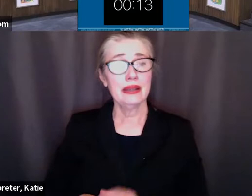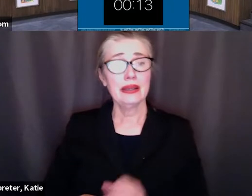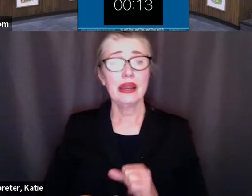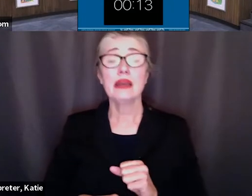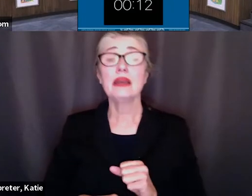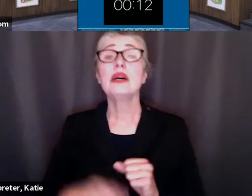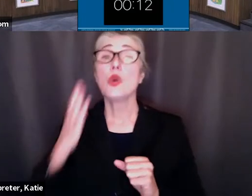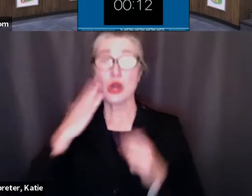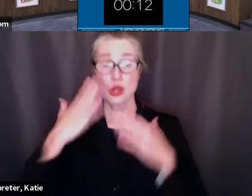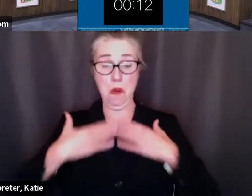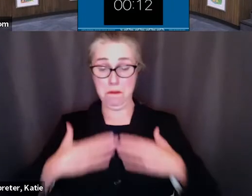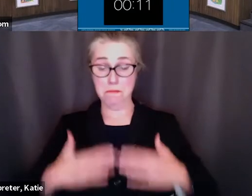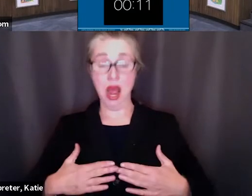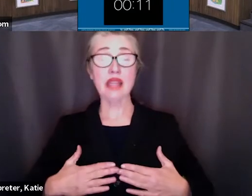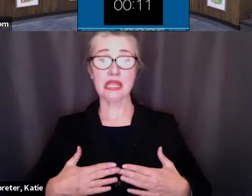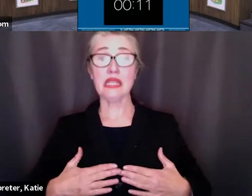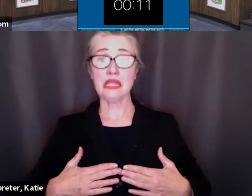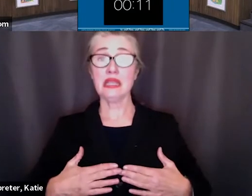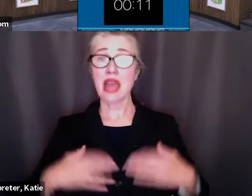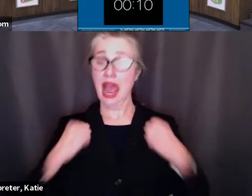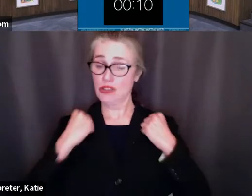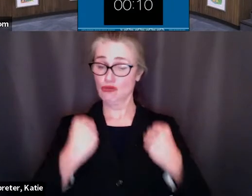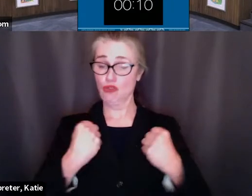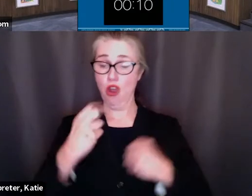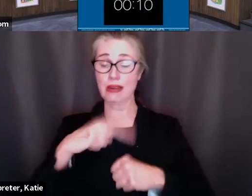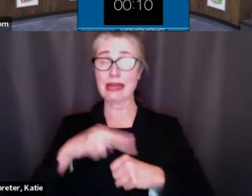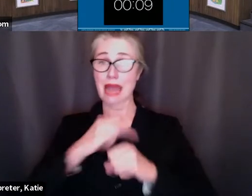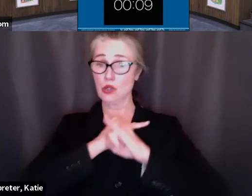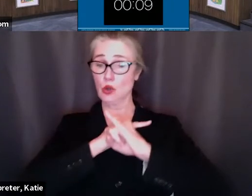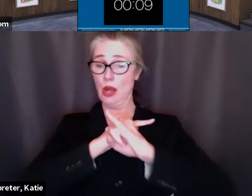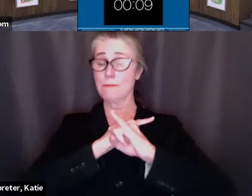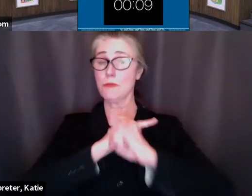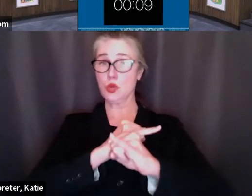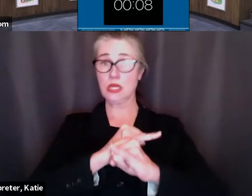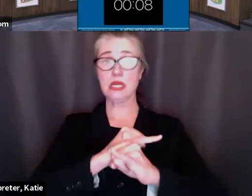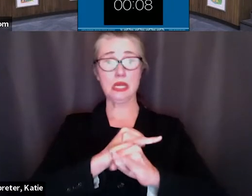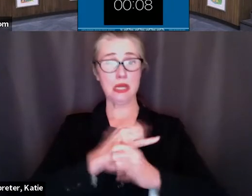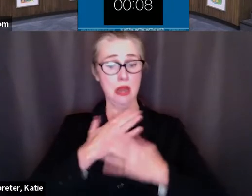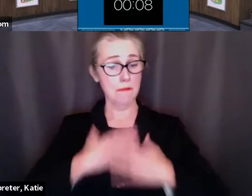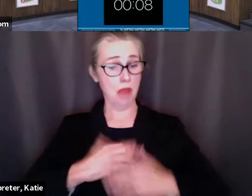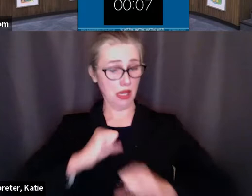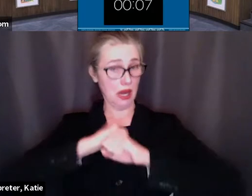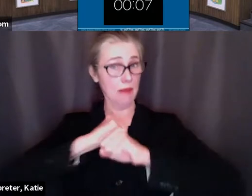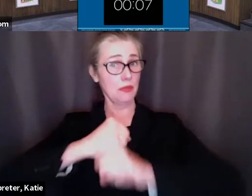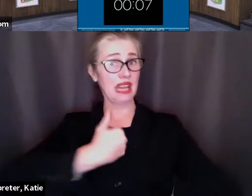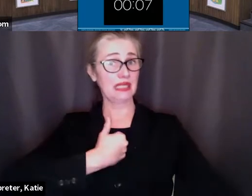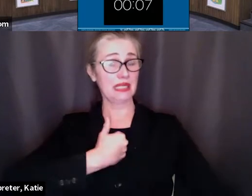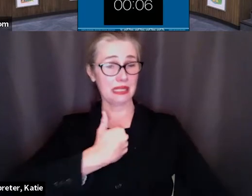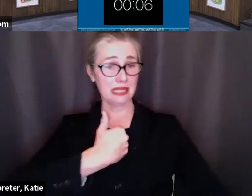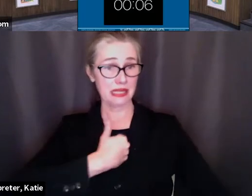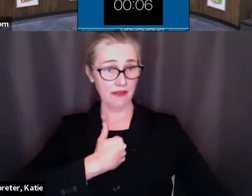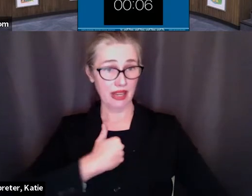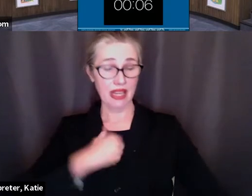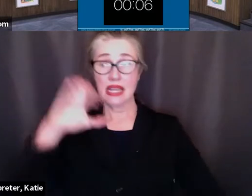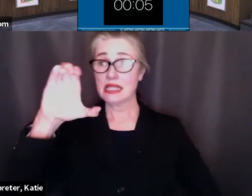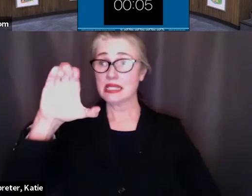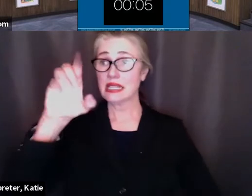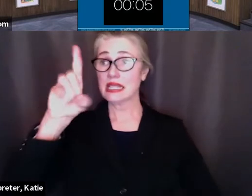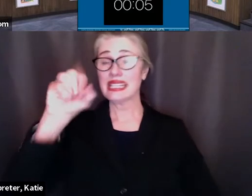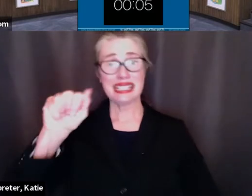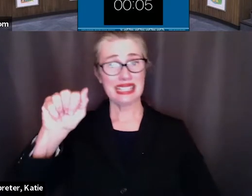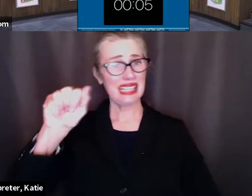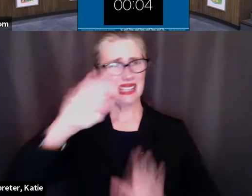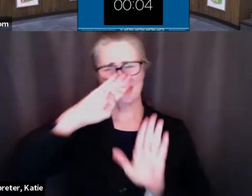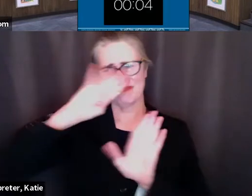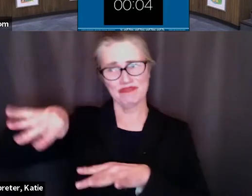strong the cdc finally admitted that listen to the people